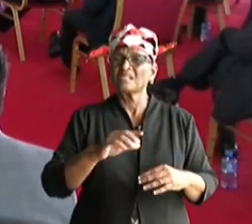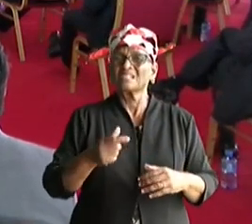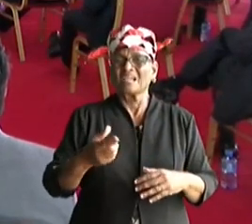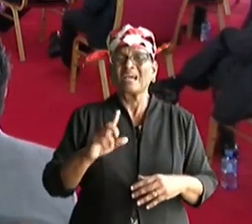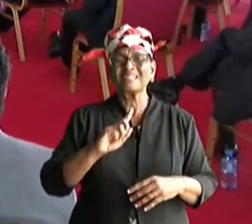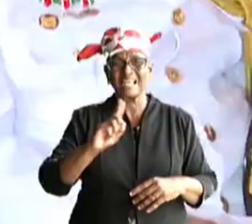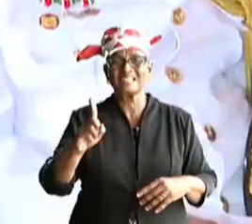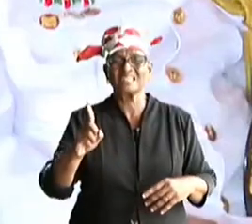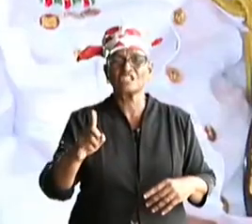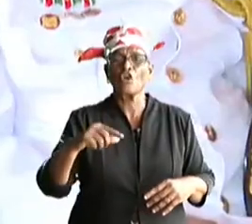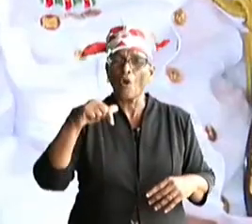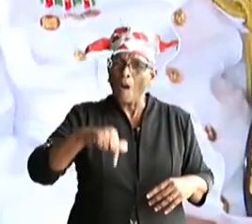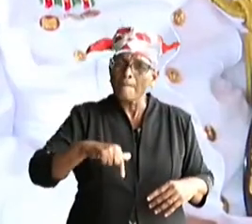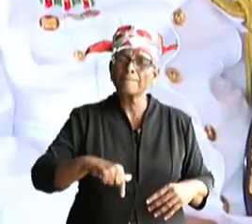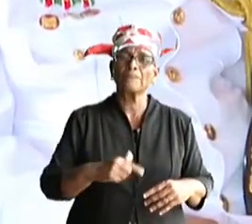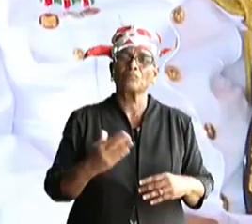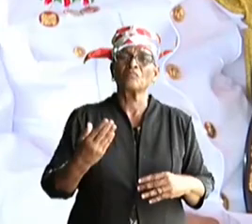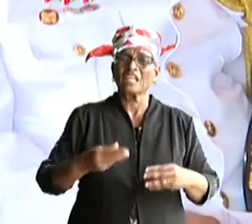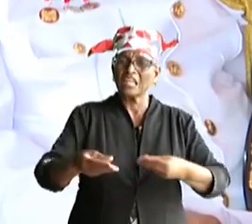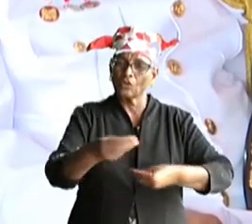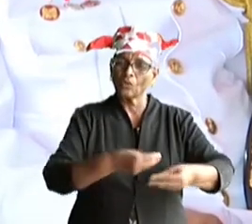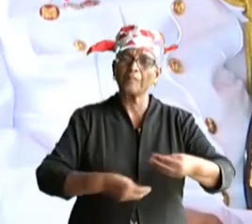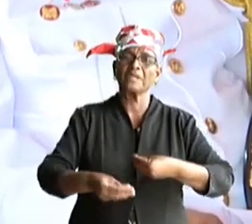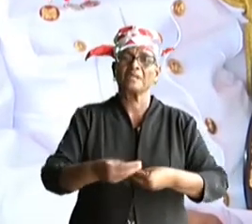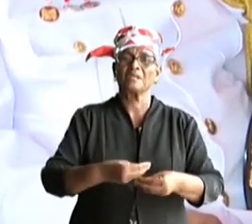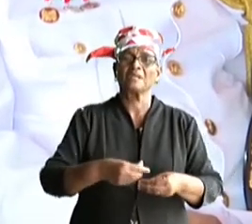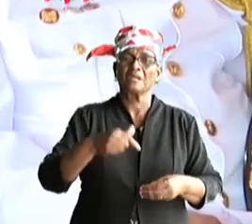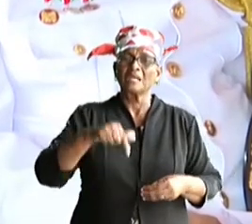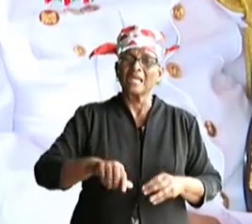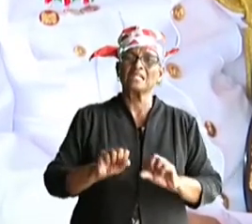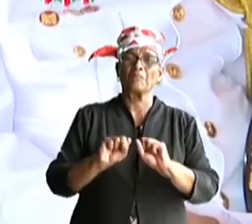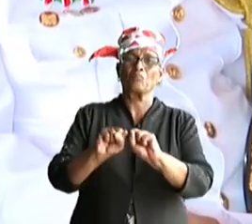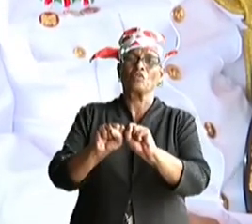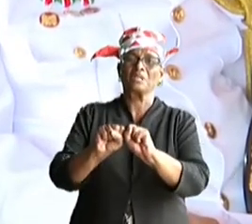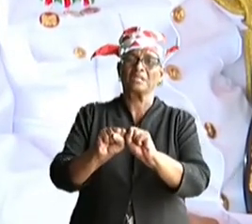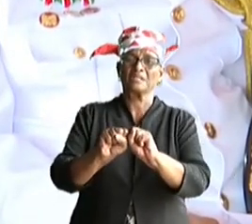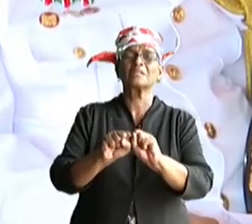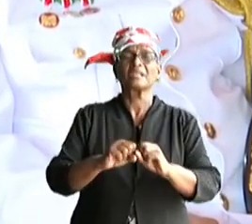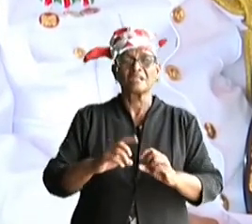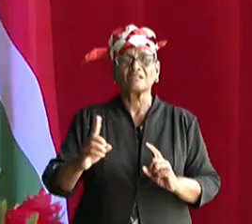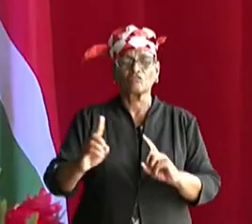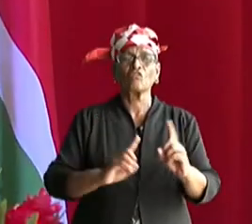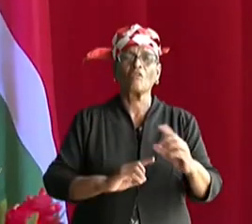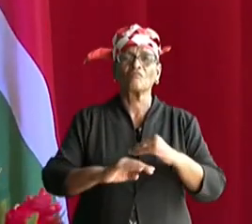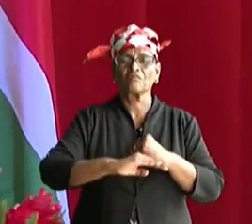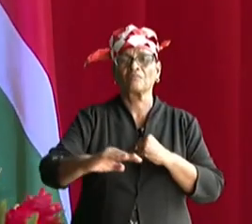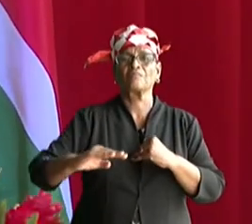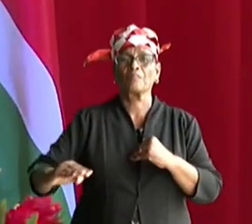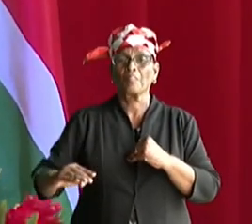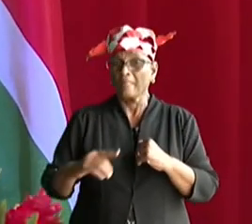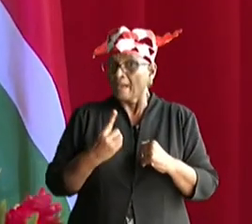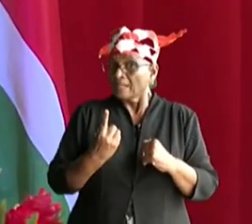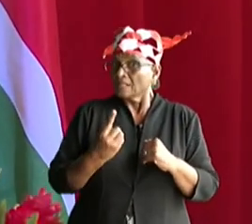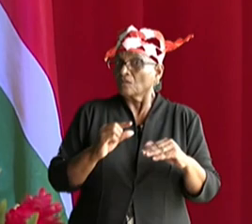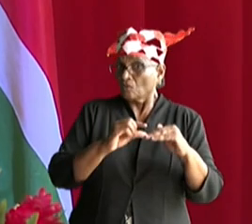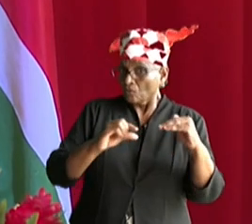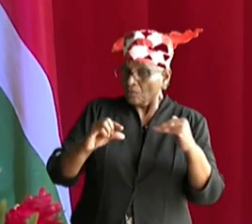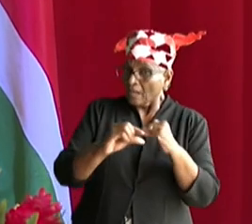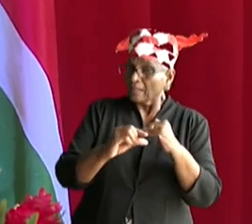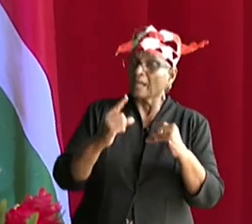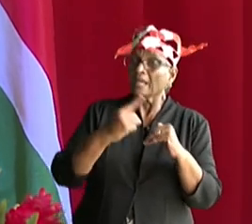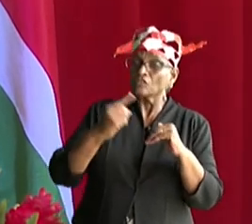potential of our economies and to boost investors' confidence. Indeed, Guyana and